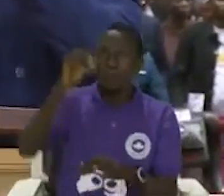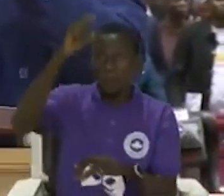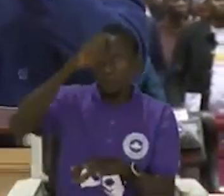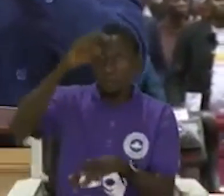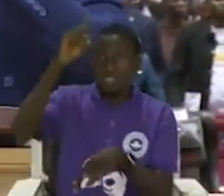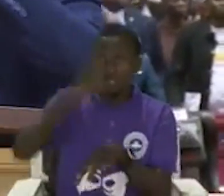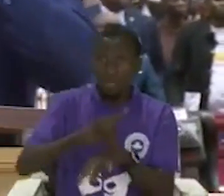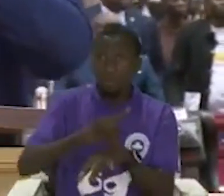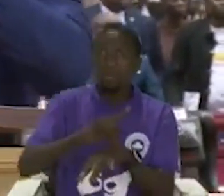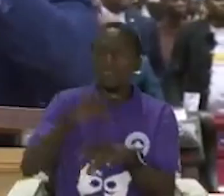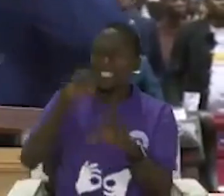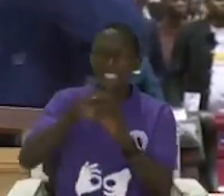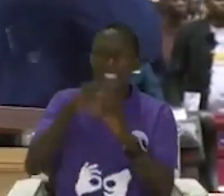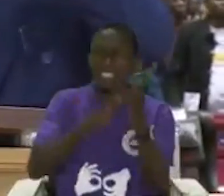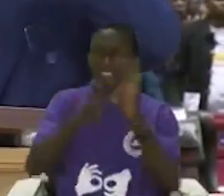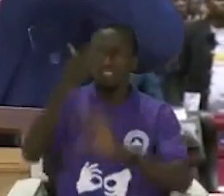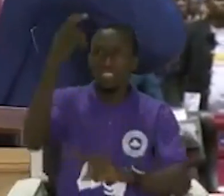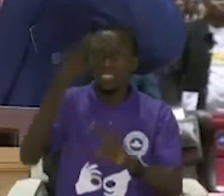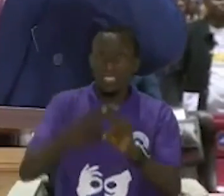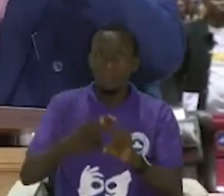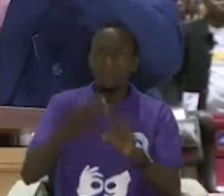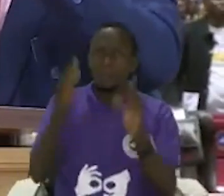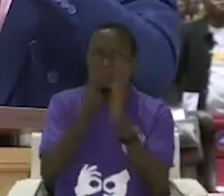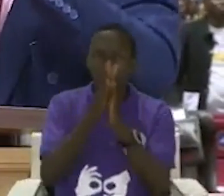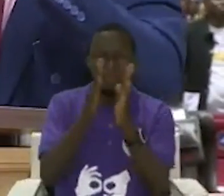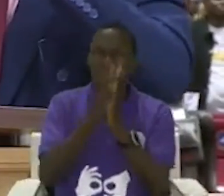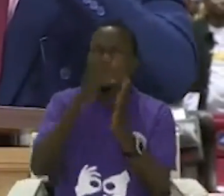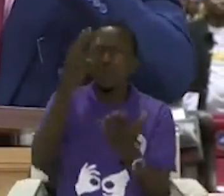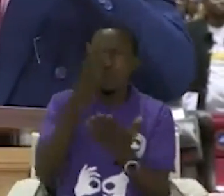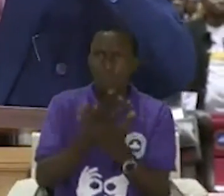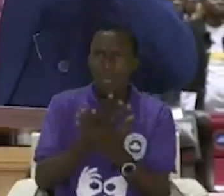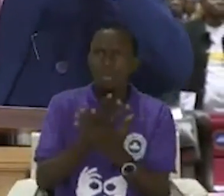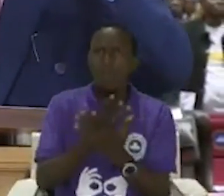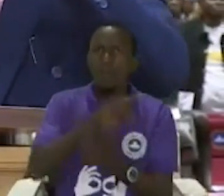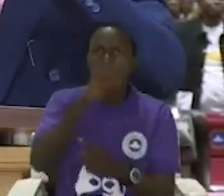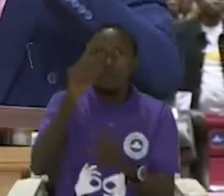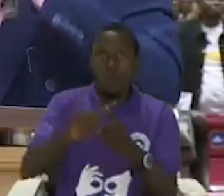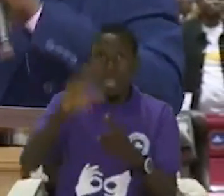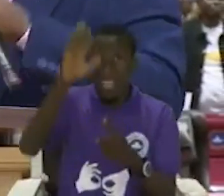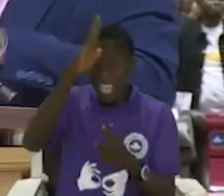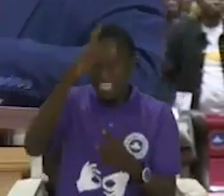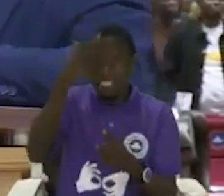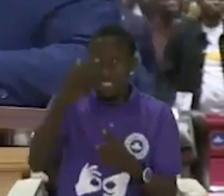destiny tonight, so that when our Father in the Lord will come, you will be ready to receive.